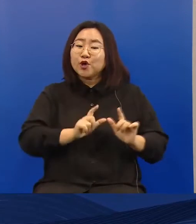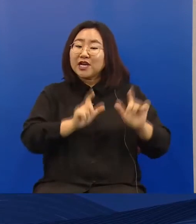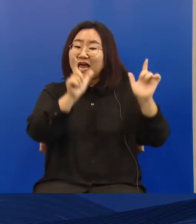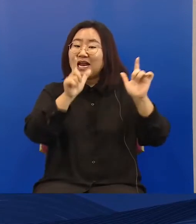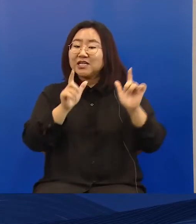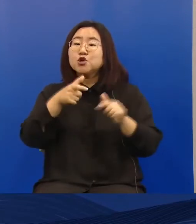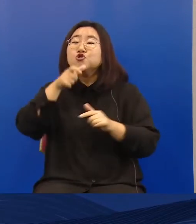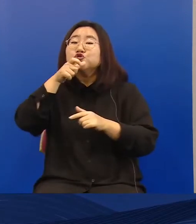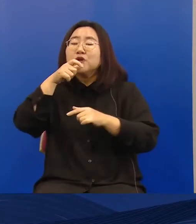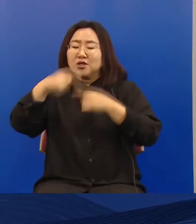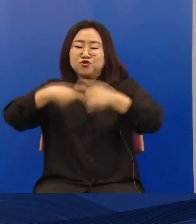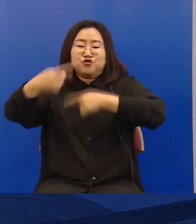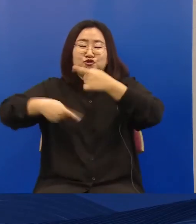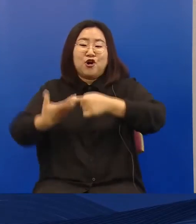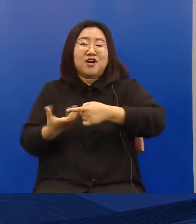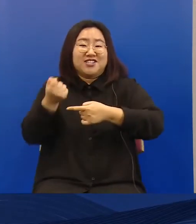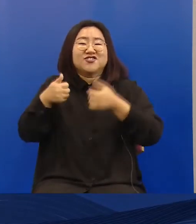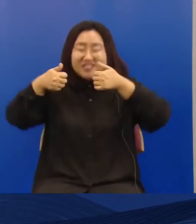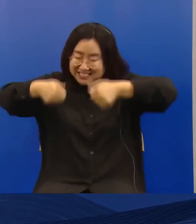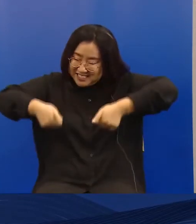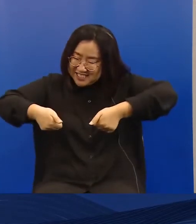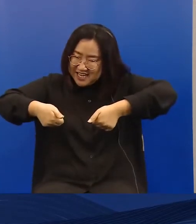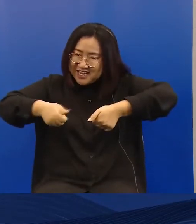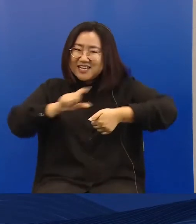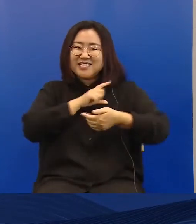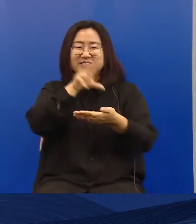general public can learn some